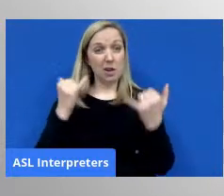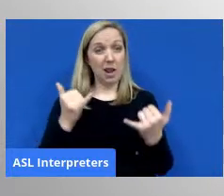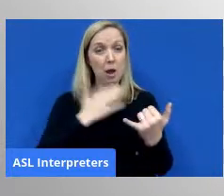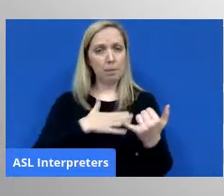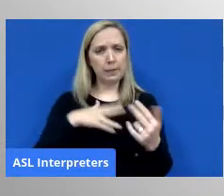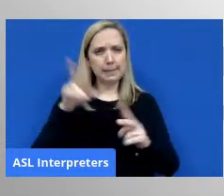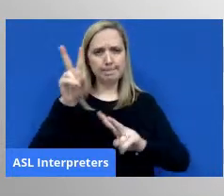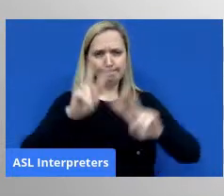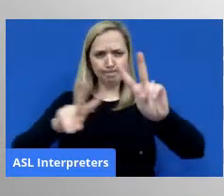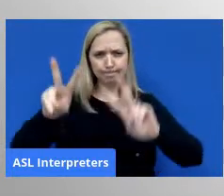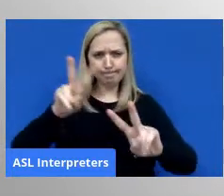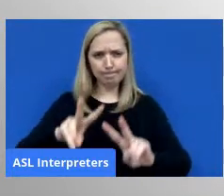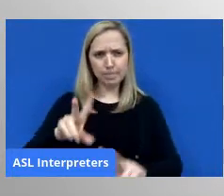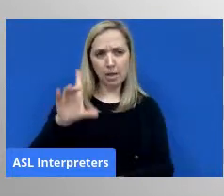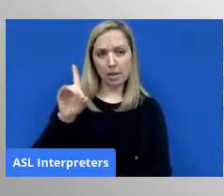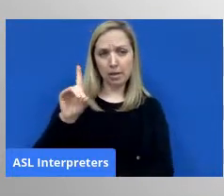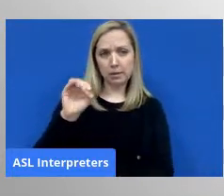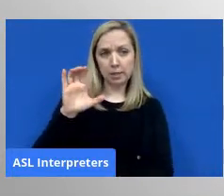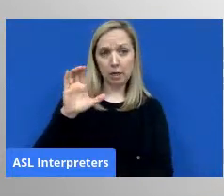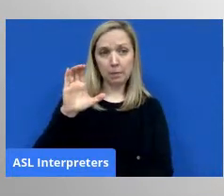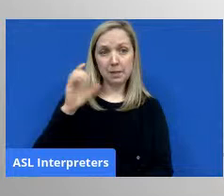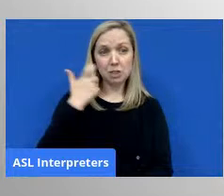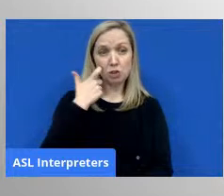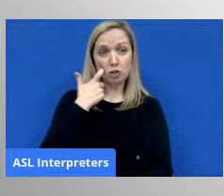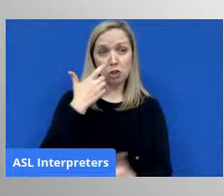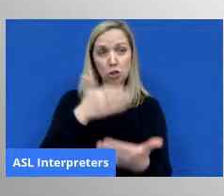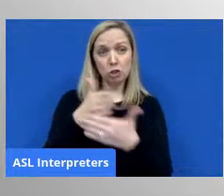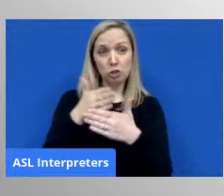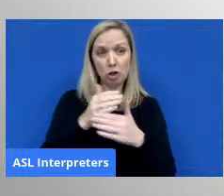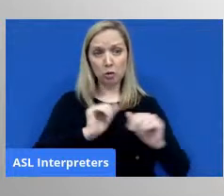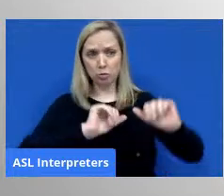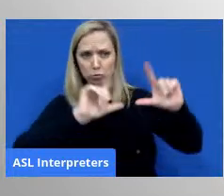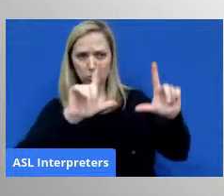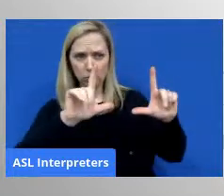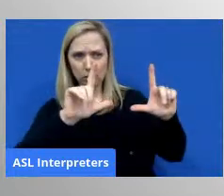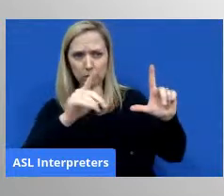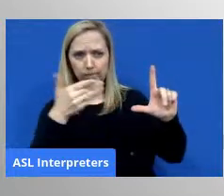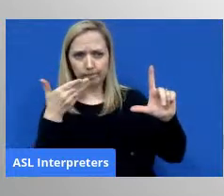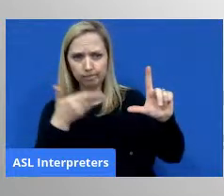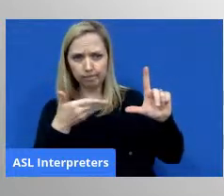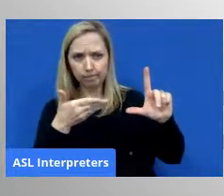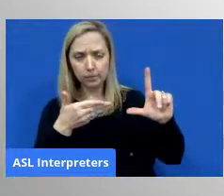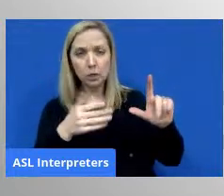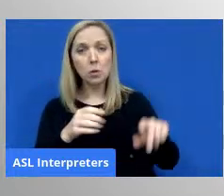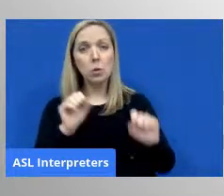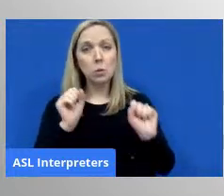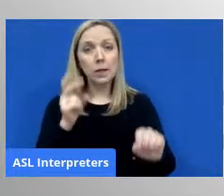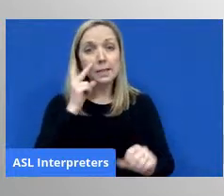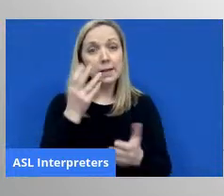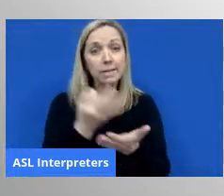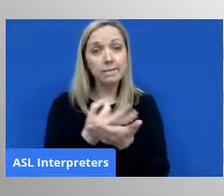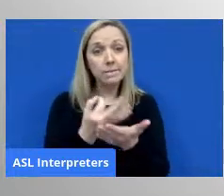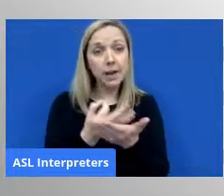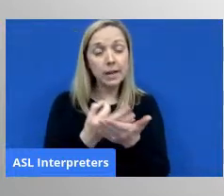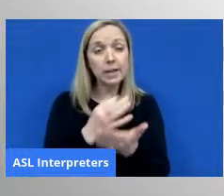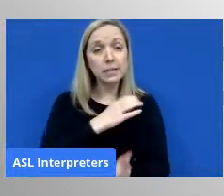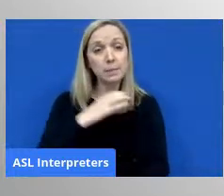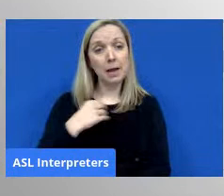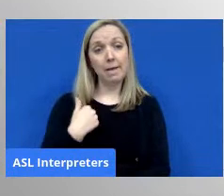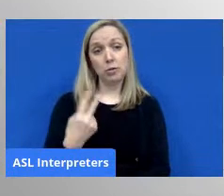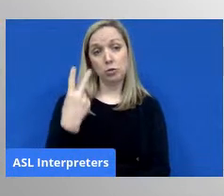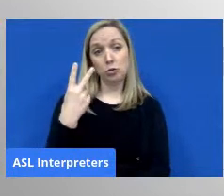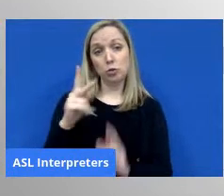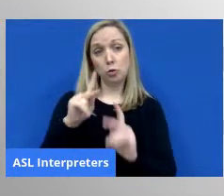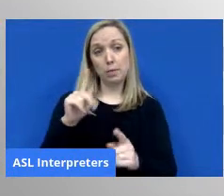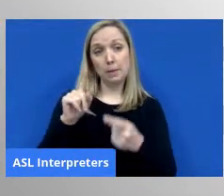Ms. Palmer shared with us, as you can see on our finance committee, we have 2 remaining people. That's Dr. Dykeman and